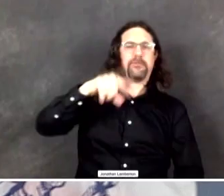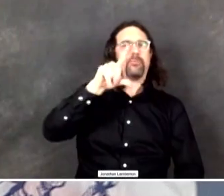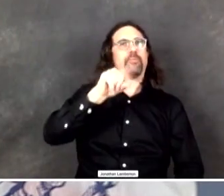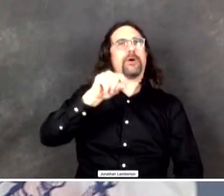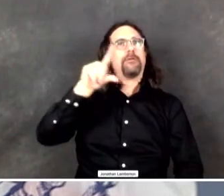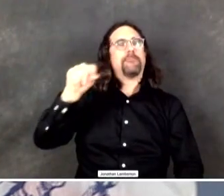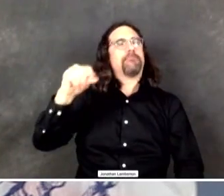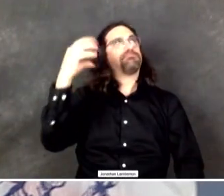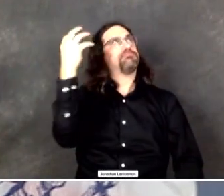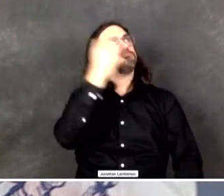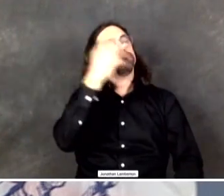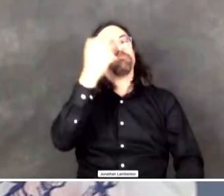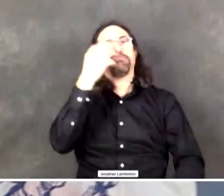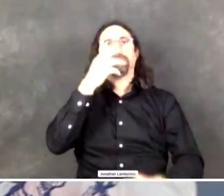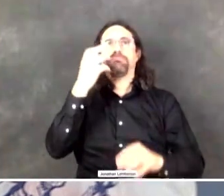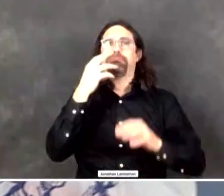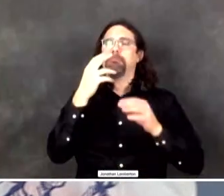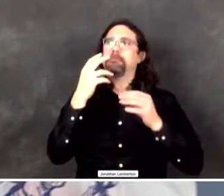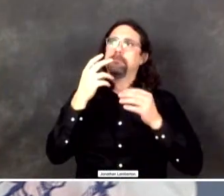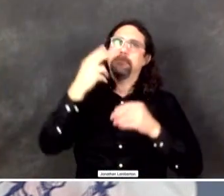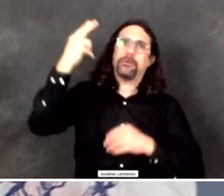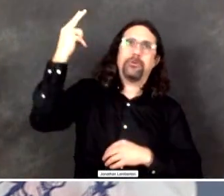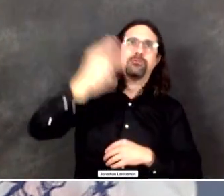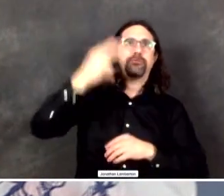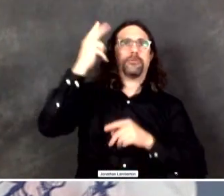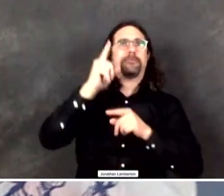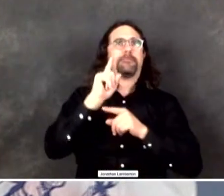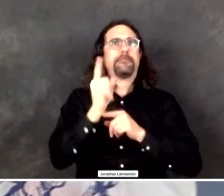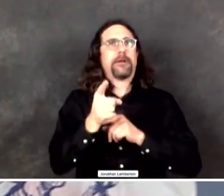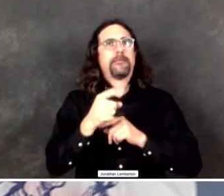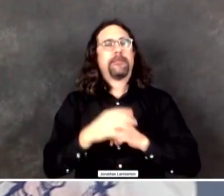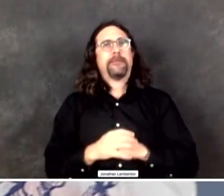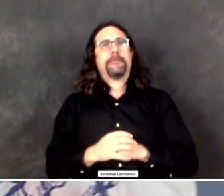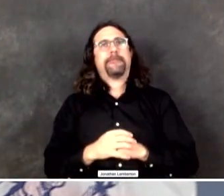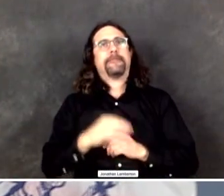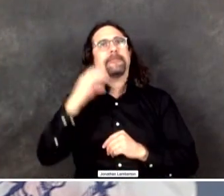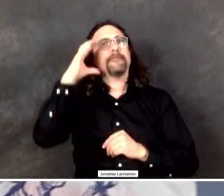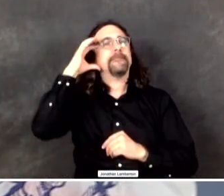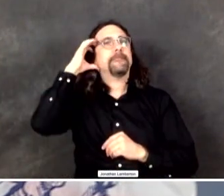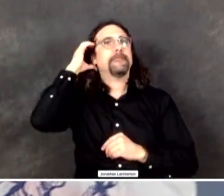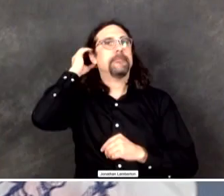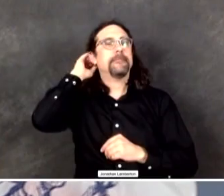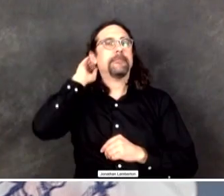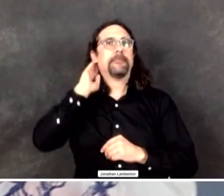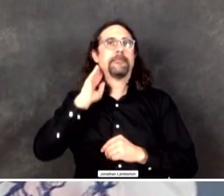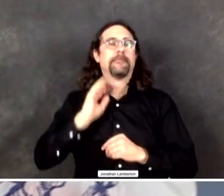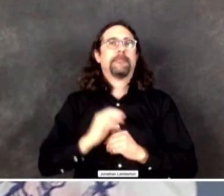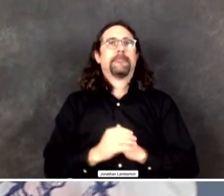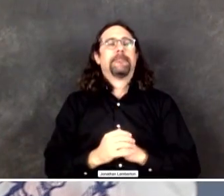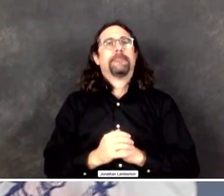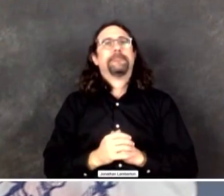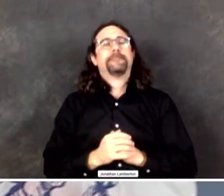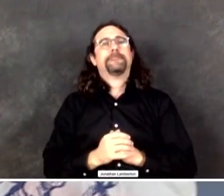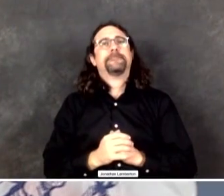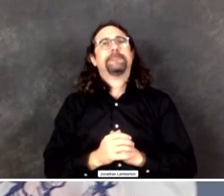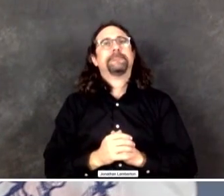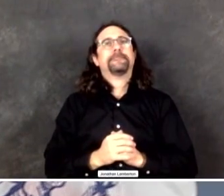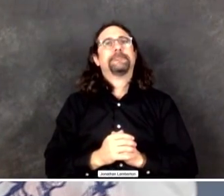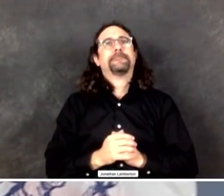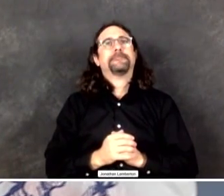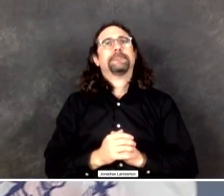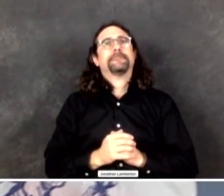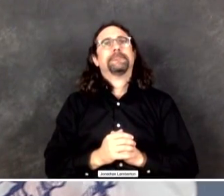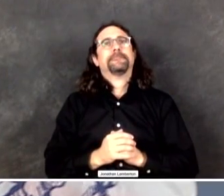When I made that very tough decision, and I know the chancellor felt the same way, it was literally a